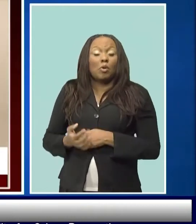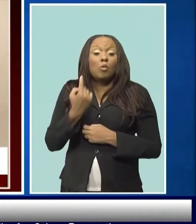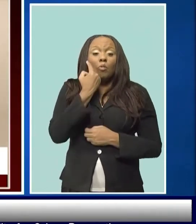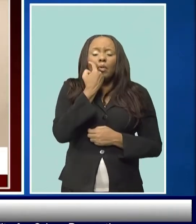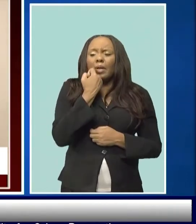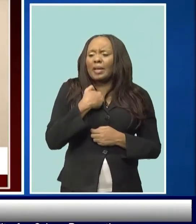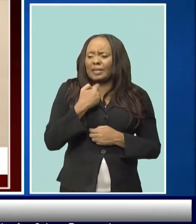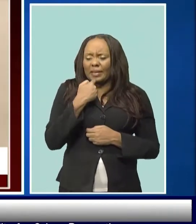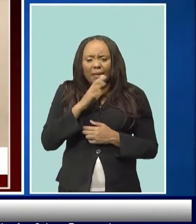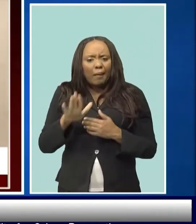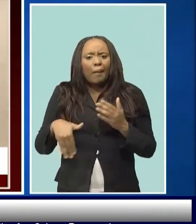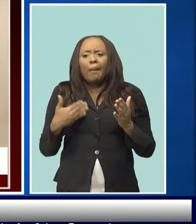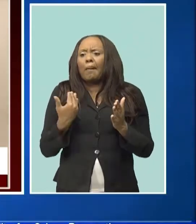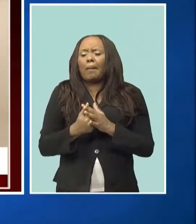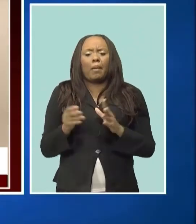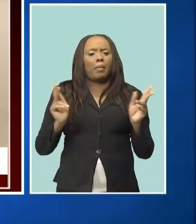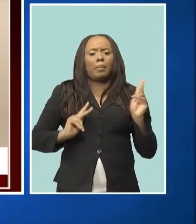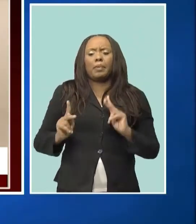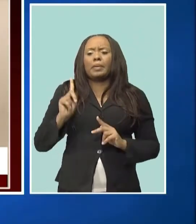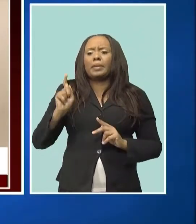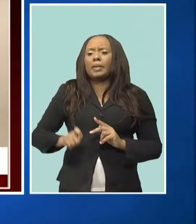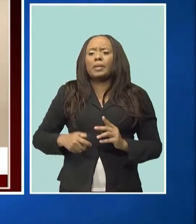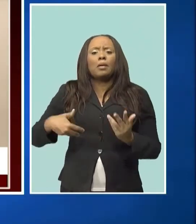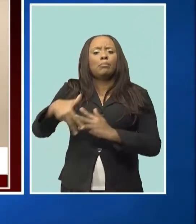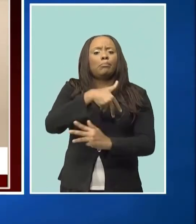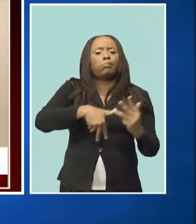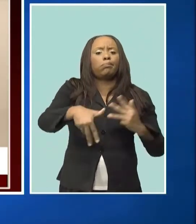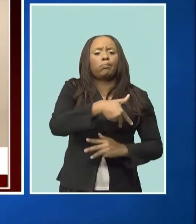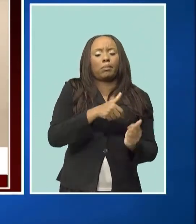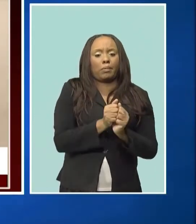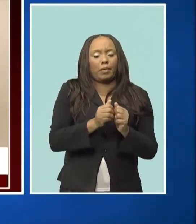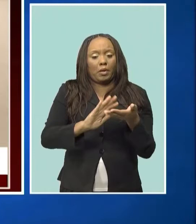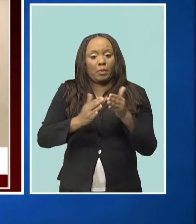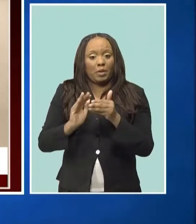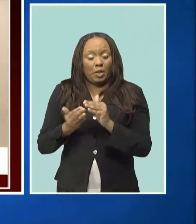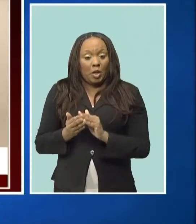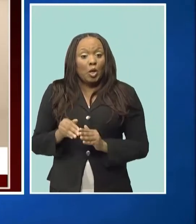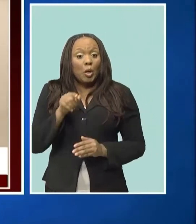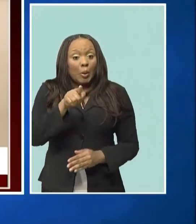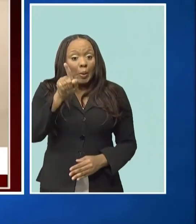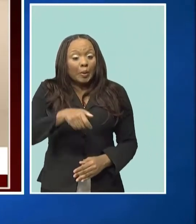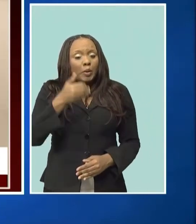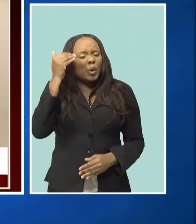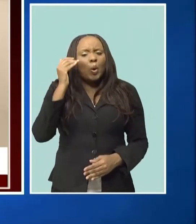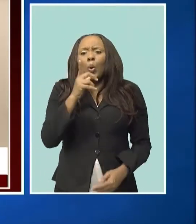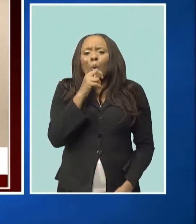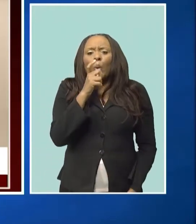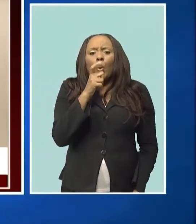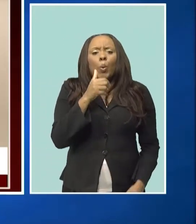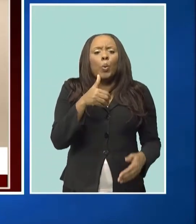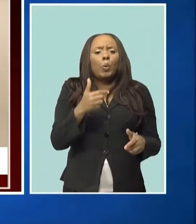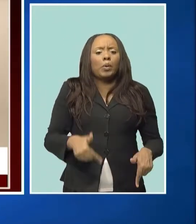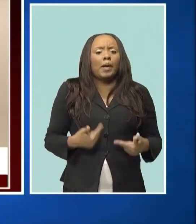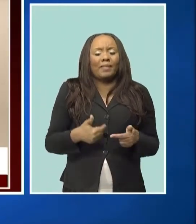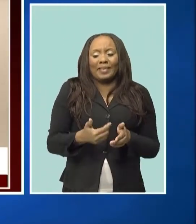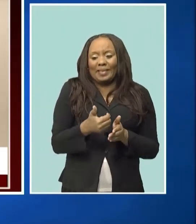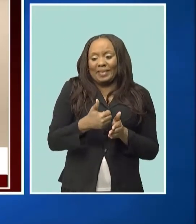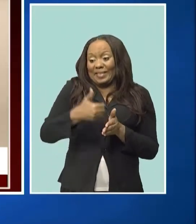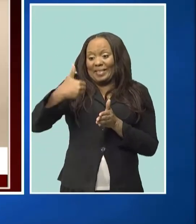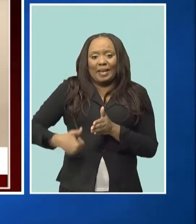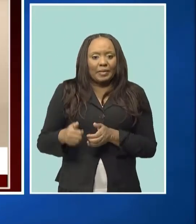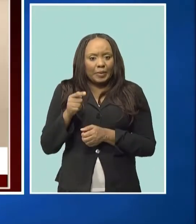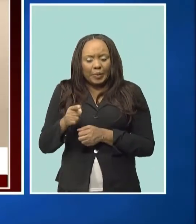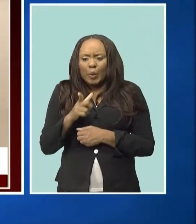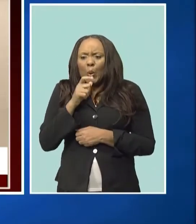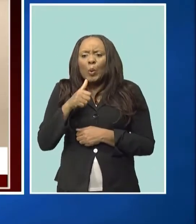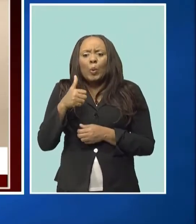community, learn your neighbors, know who you are, and have at least some kind of technology app and platform that we can communicate in real time.